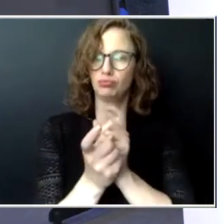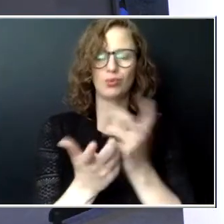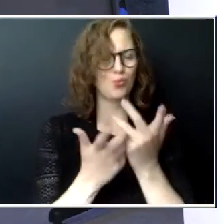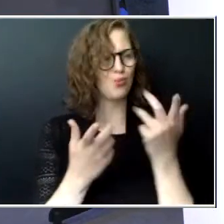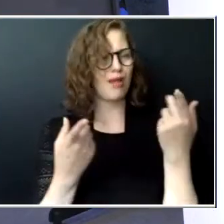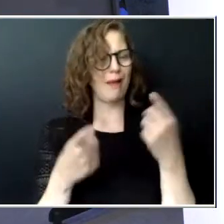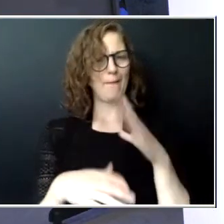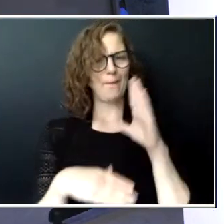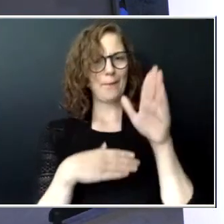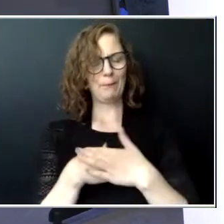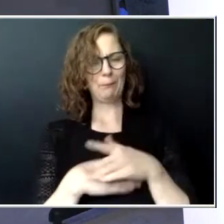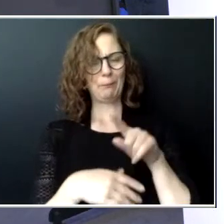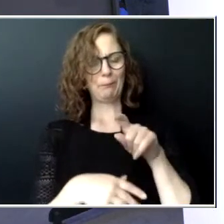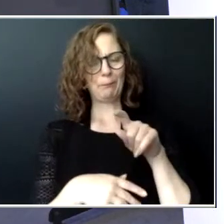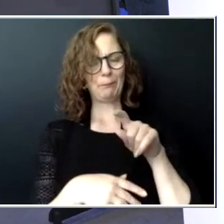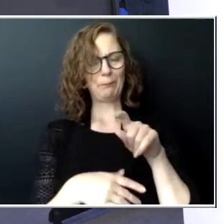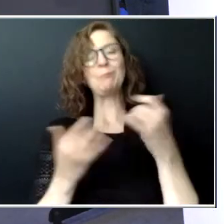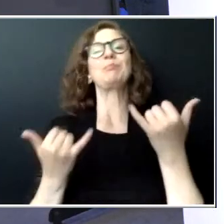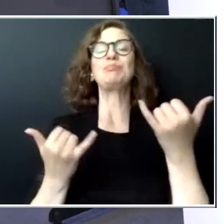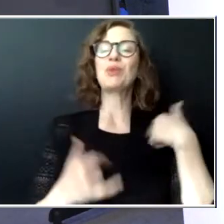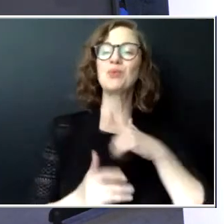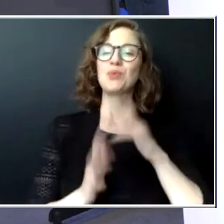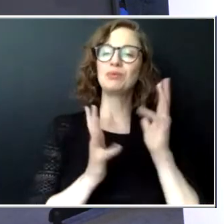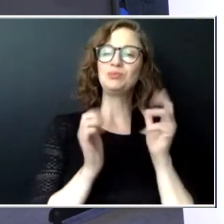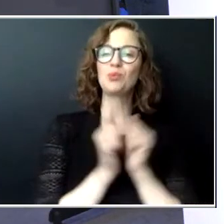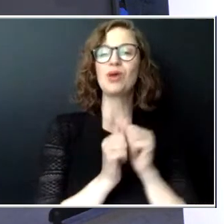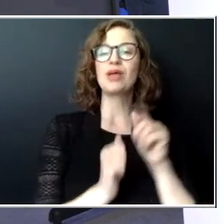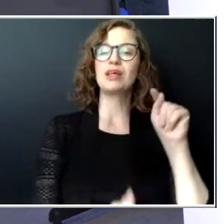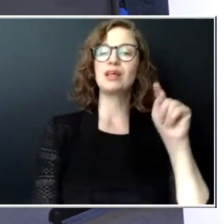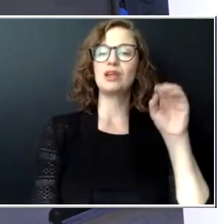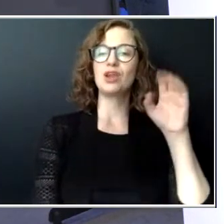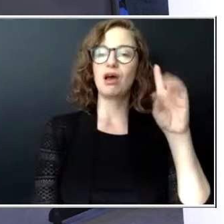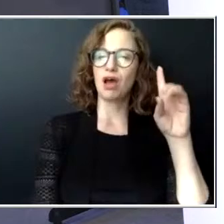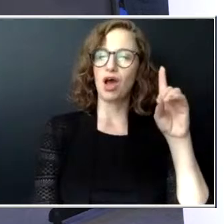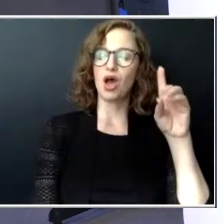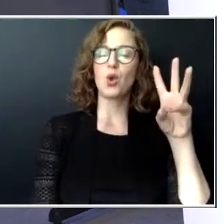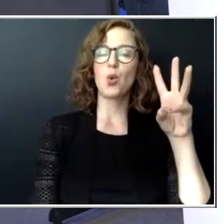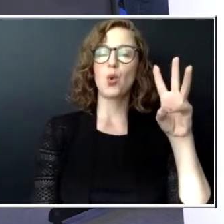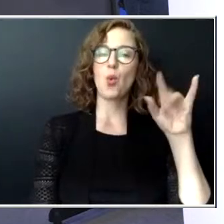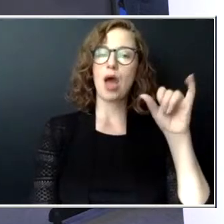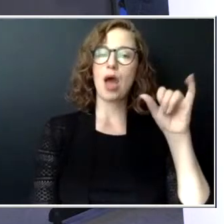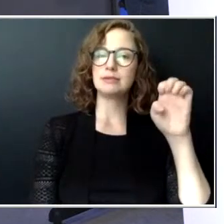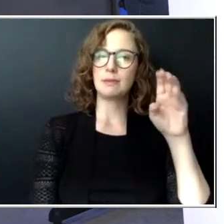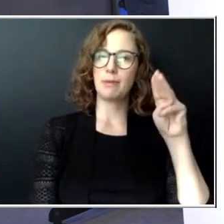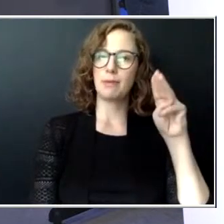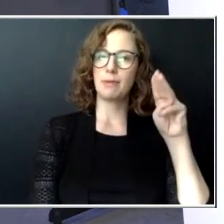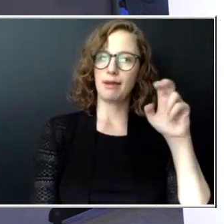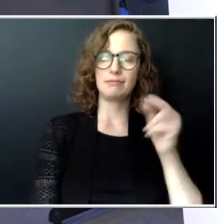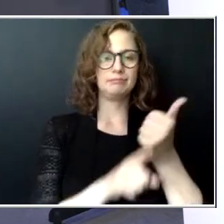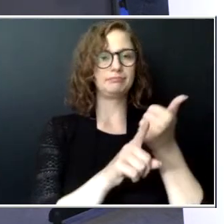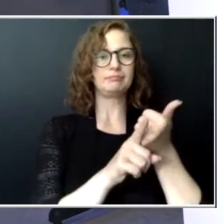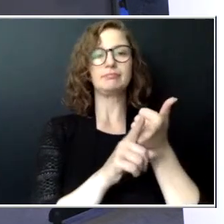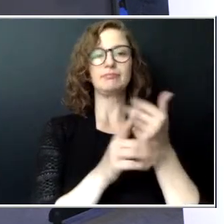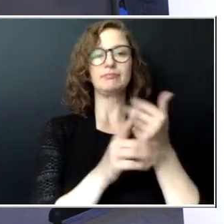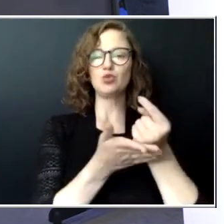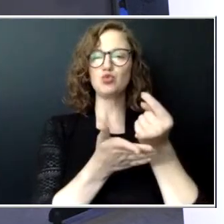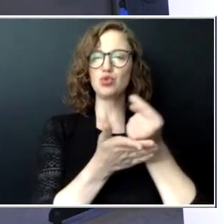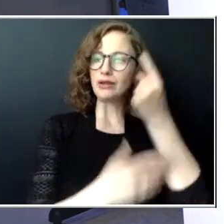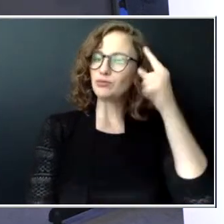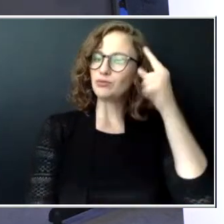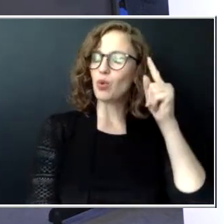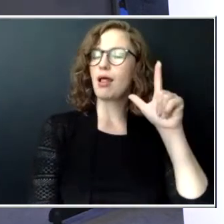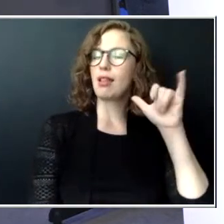talking today with Todd Wiseman. Todd was treated for lymphoma back in 2020. Todd, good to have you. How are you feeling today? I